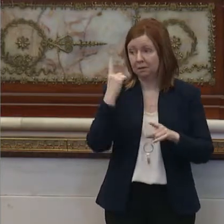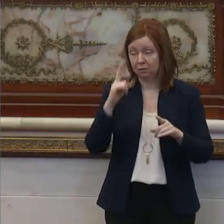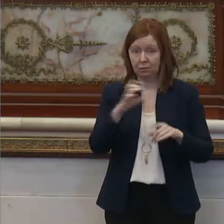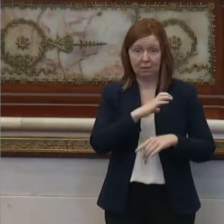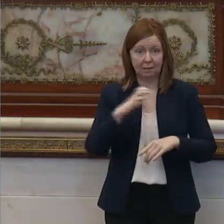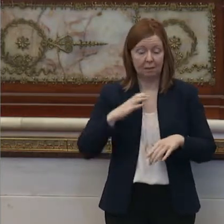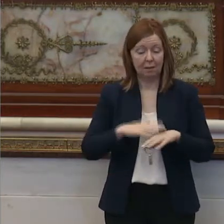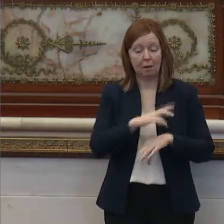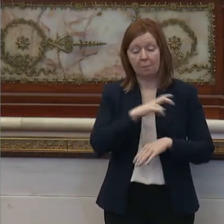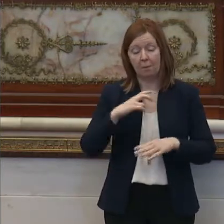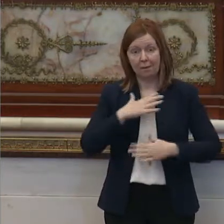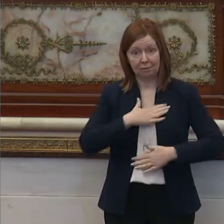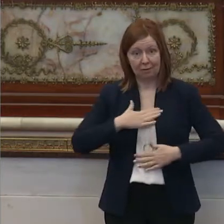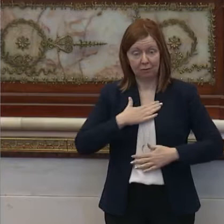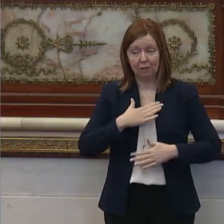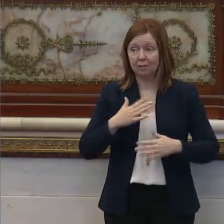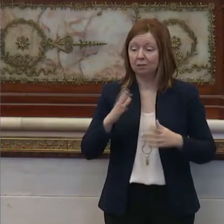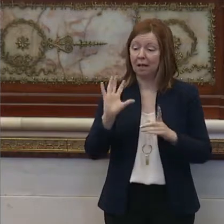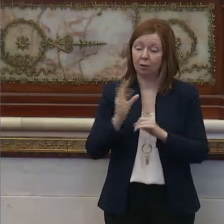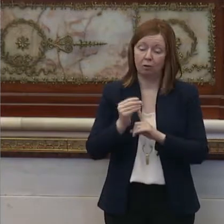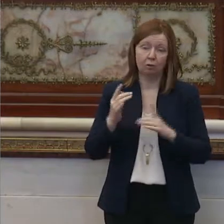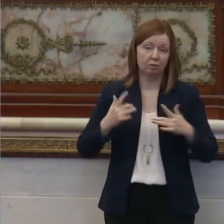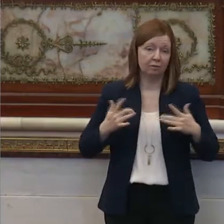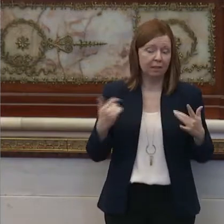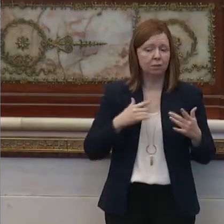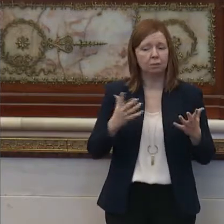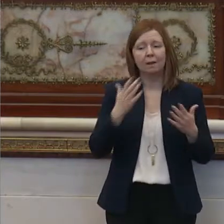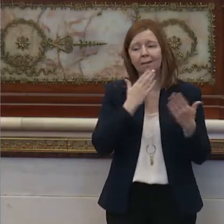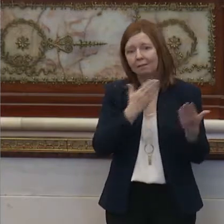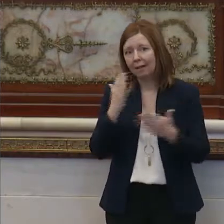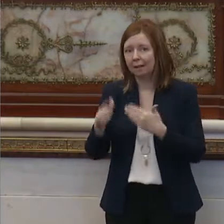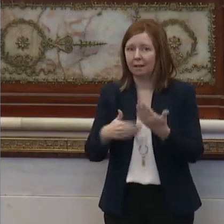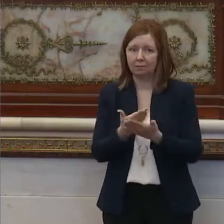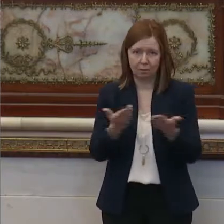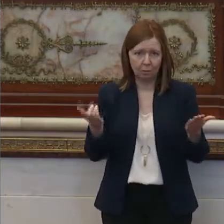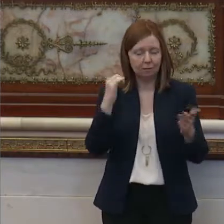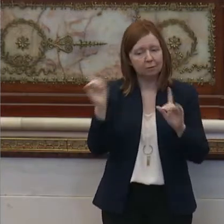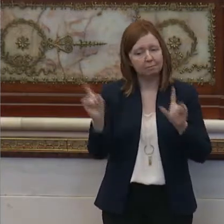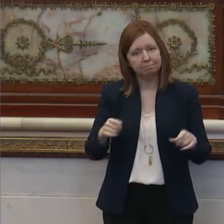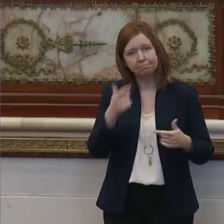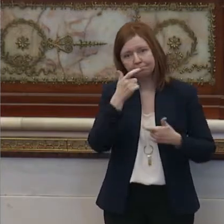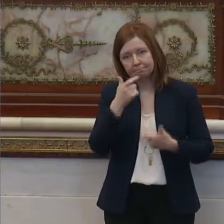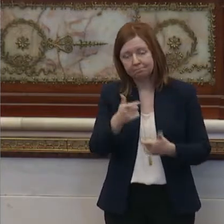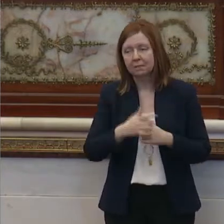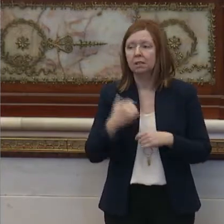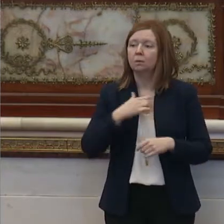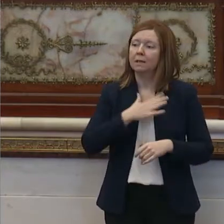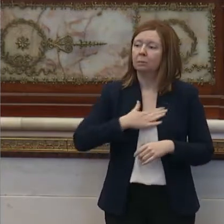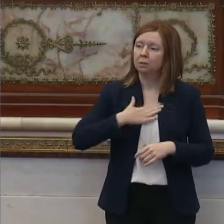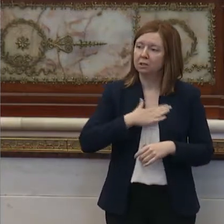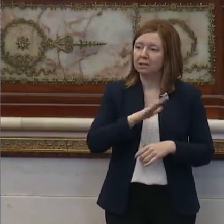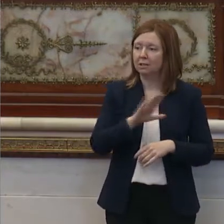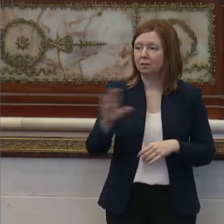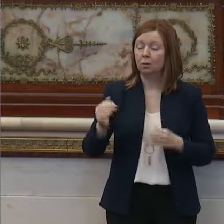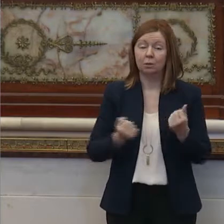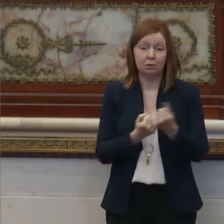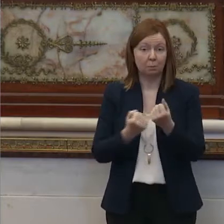on Parks, Recreation, and Cultural Affairs. We want to thank everyone for attending, and we appreciate your